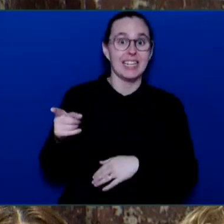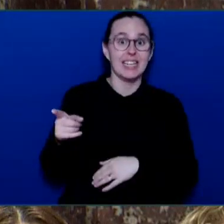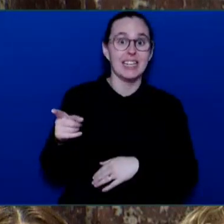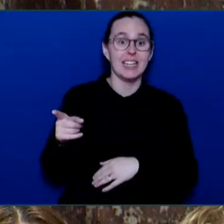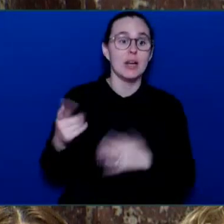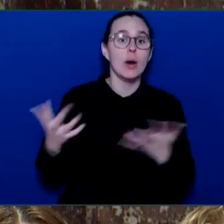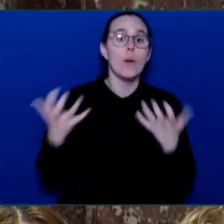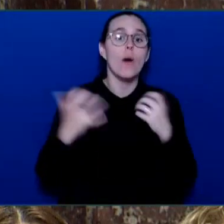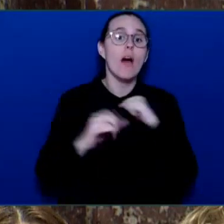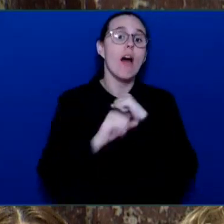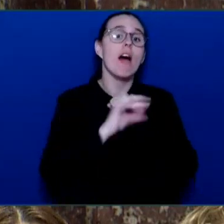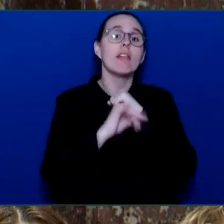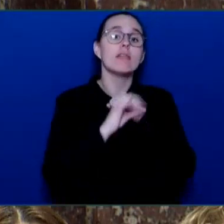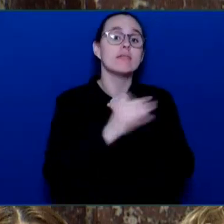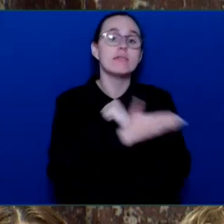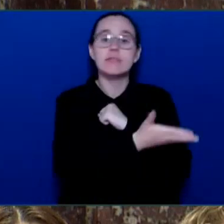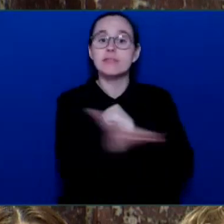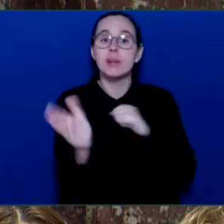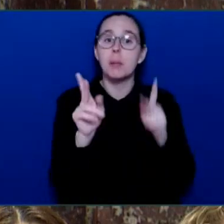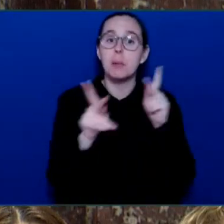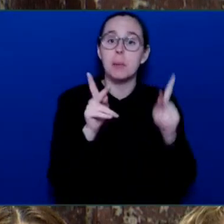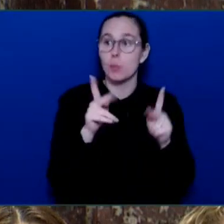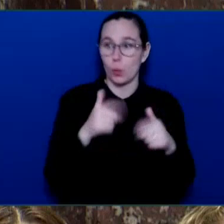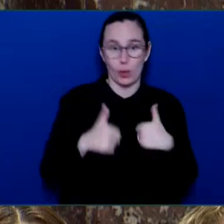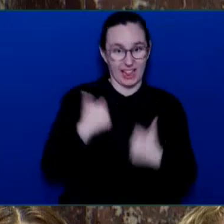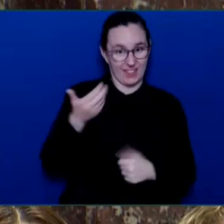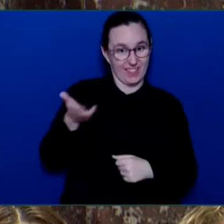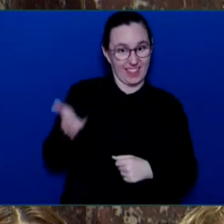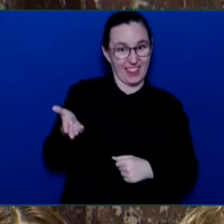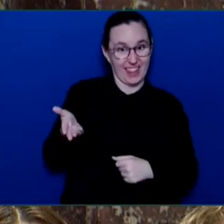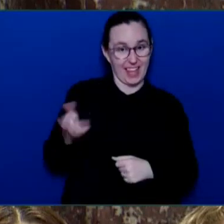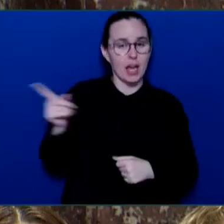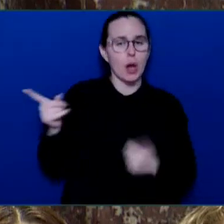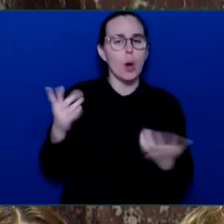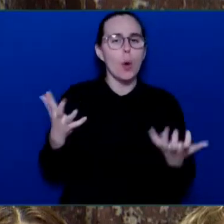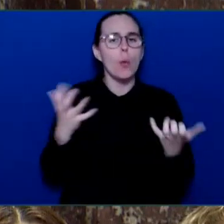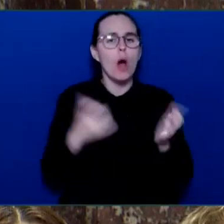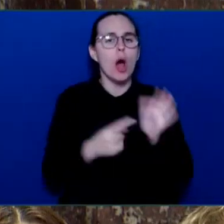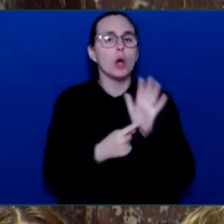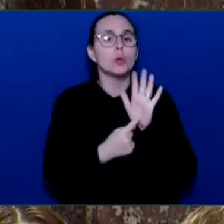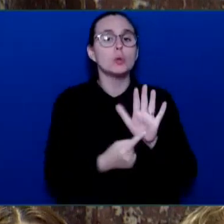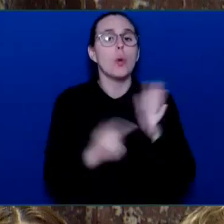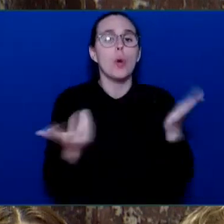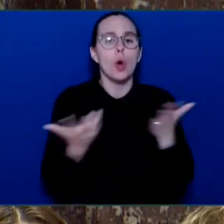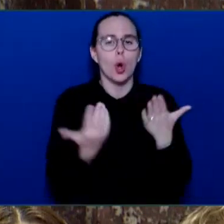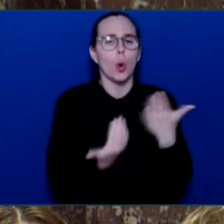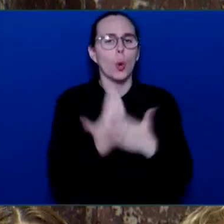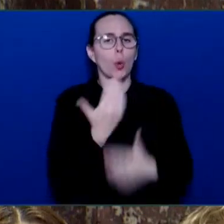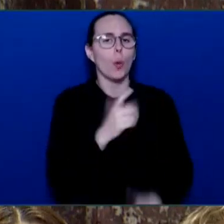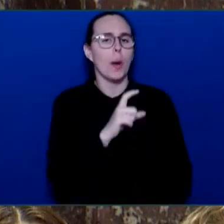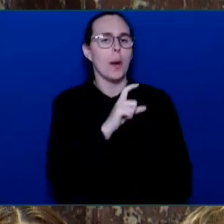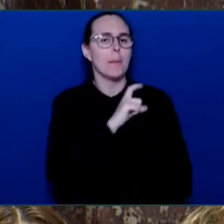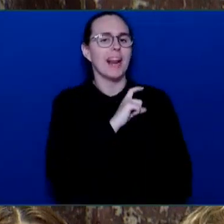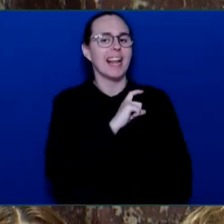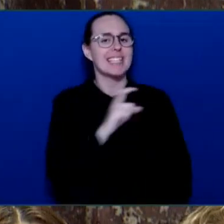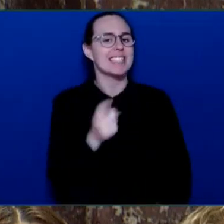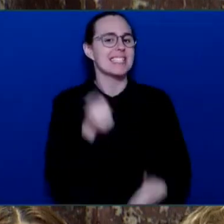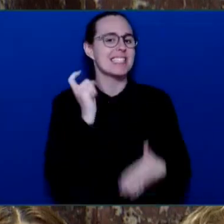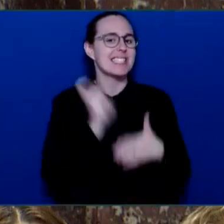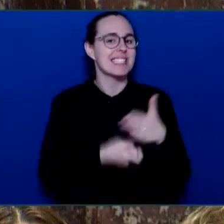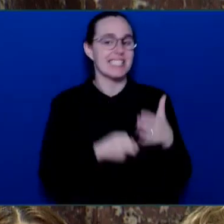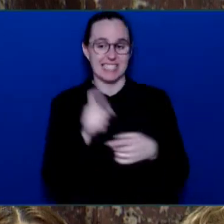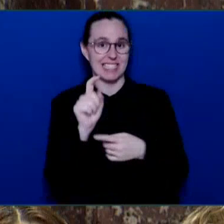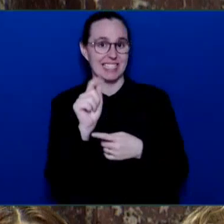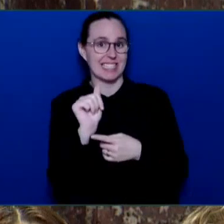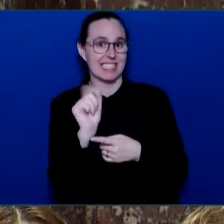tax will cost Surrey residents $10,000 per homeowner over a 10-year period with zero increase in